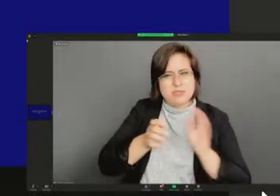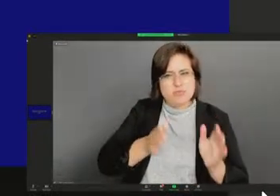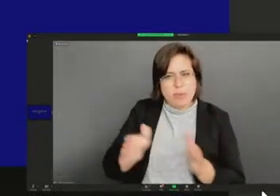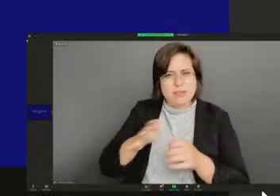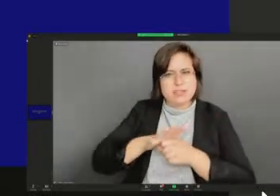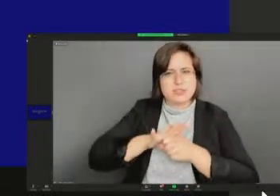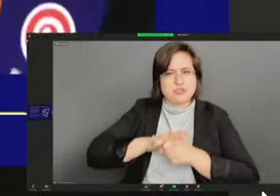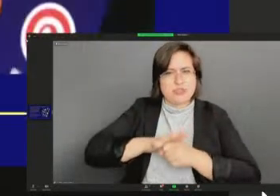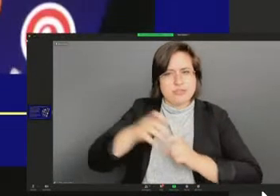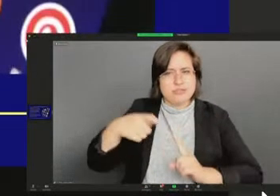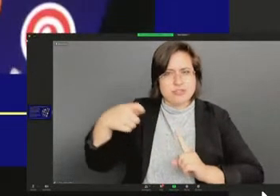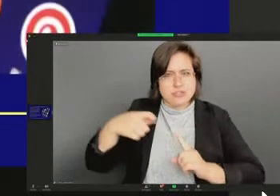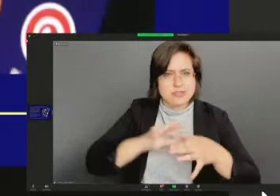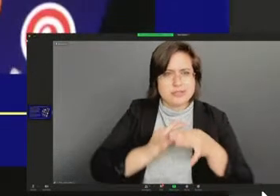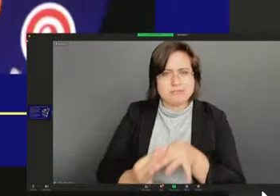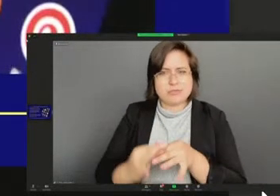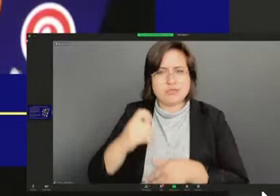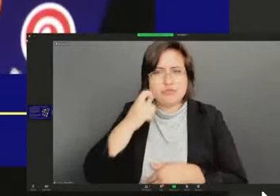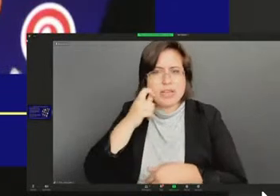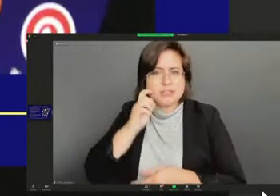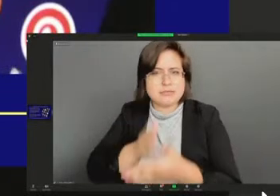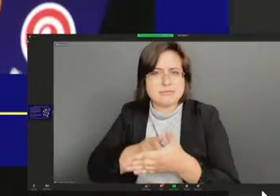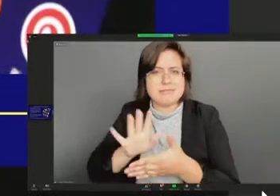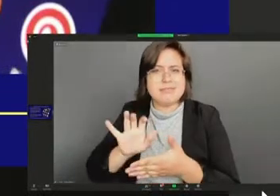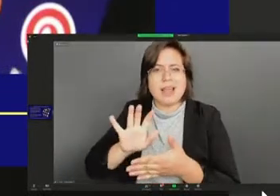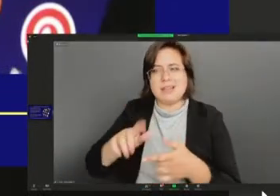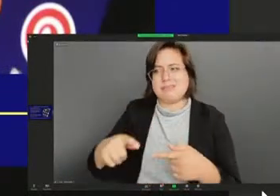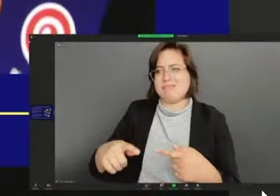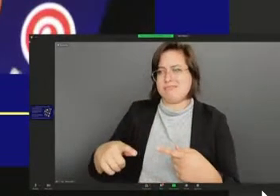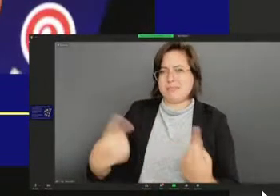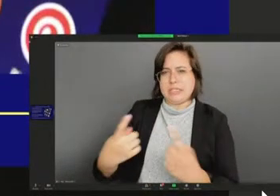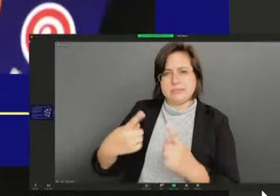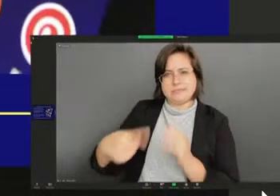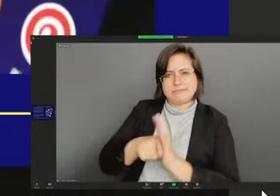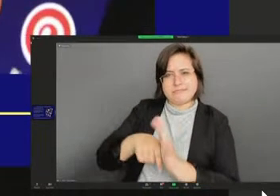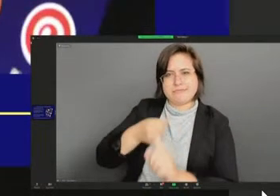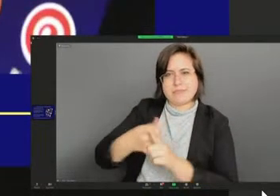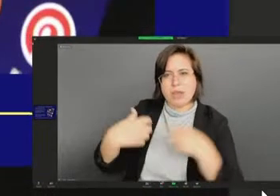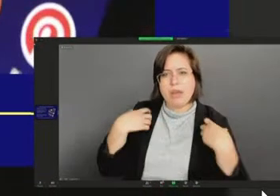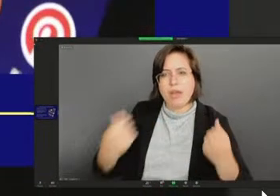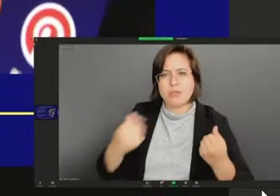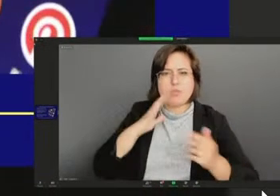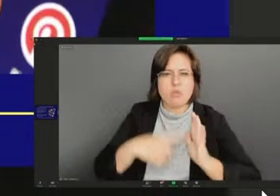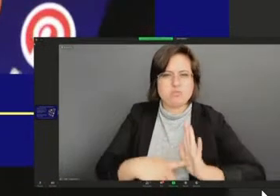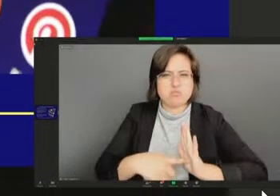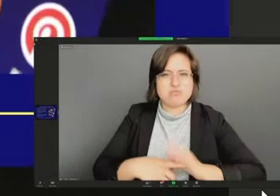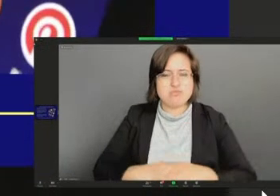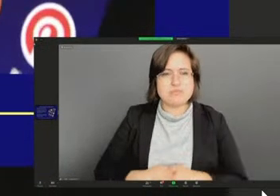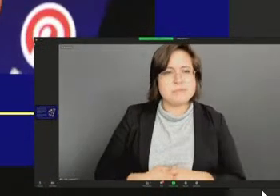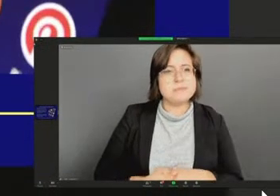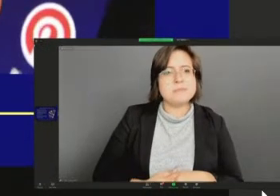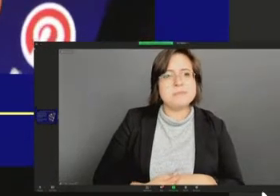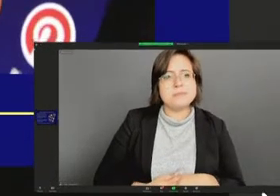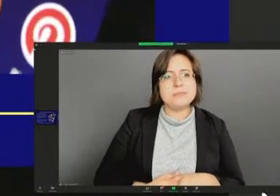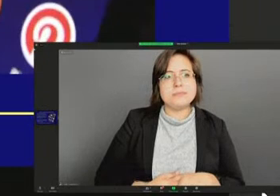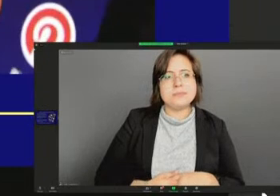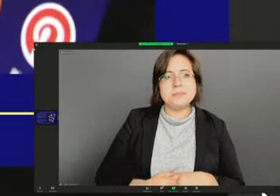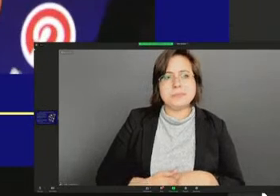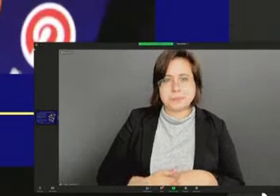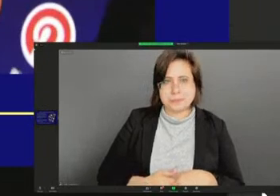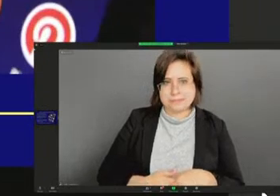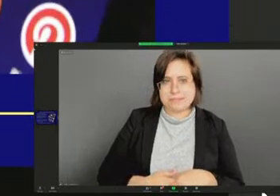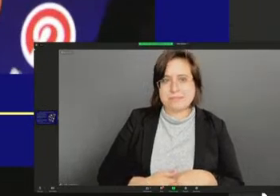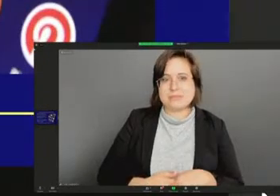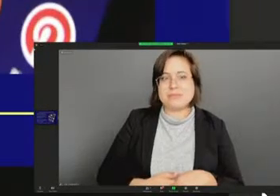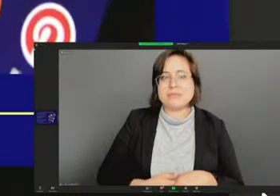and racism adversely impact health. And I'll give you examples of some of those studies. One done by a former postdoctoral